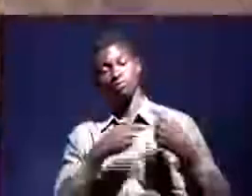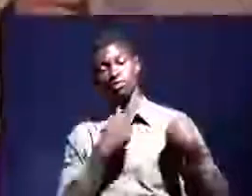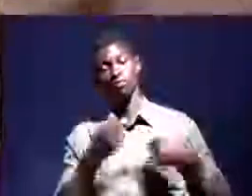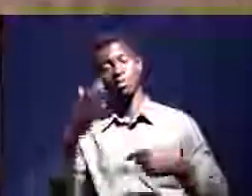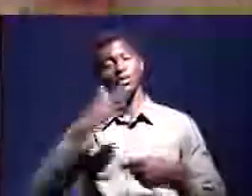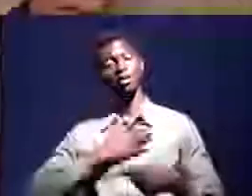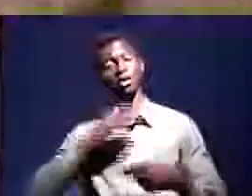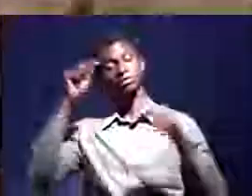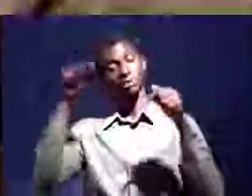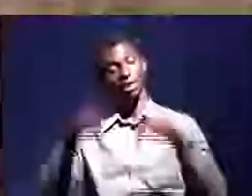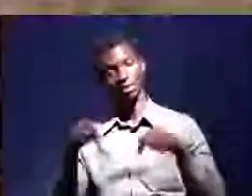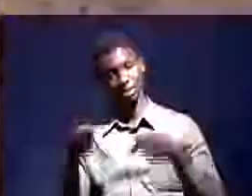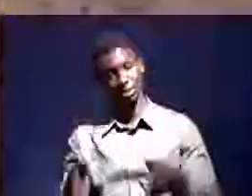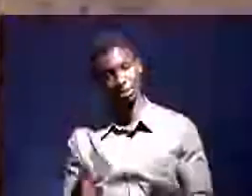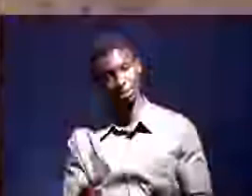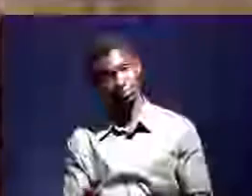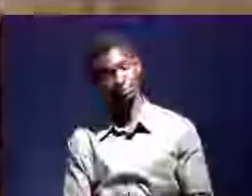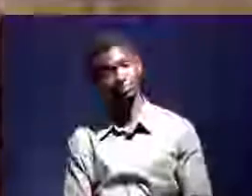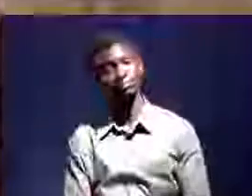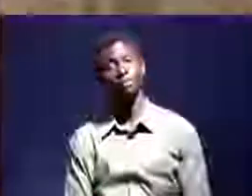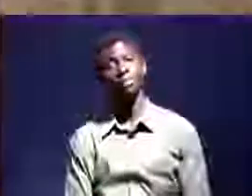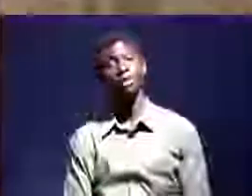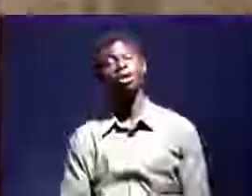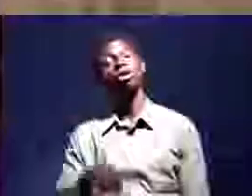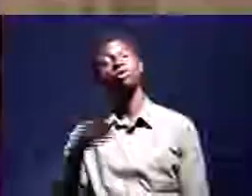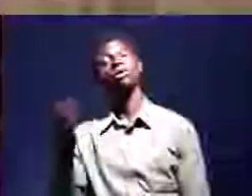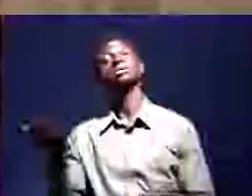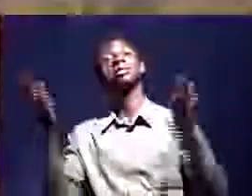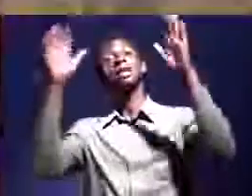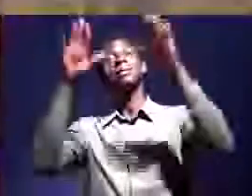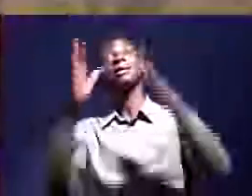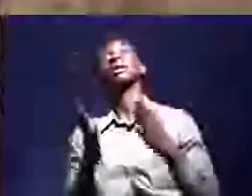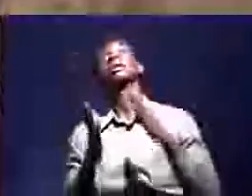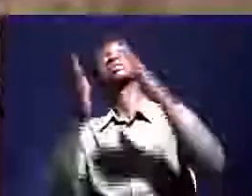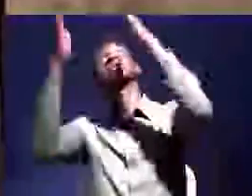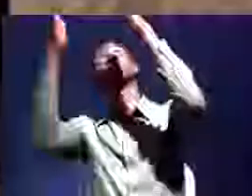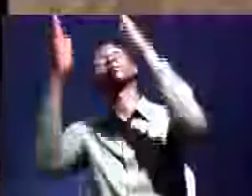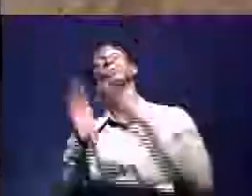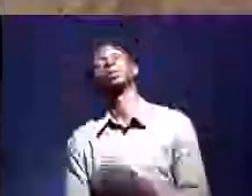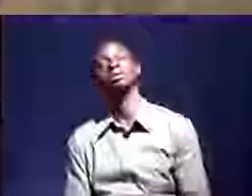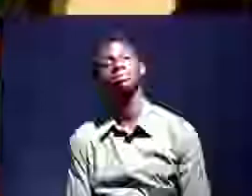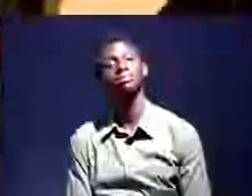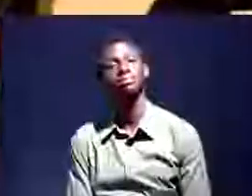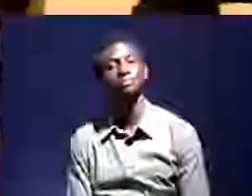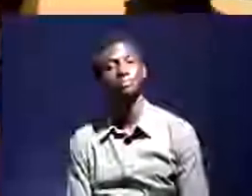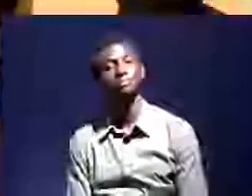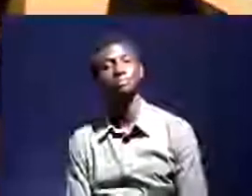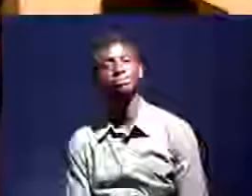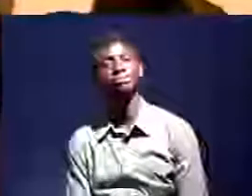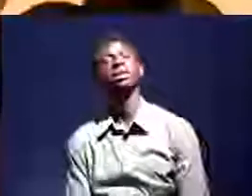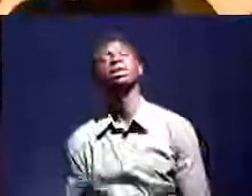for the blessings of heaven to rain down on this stadium.